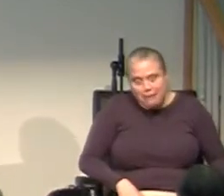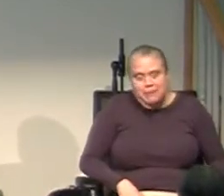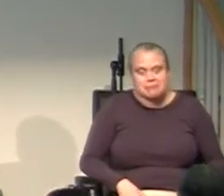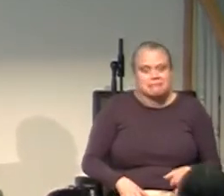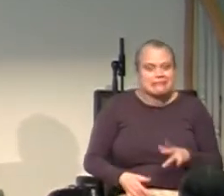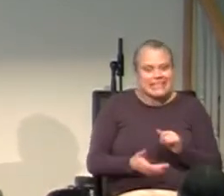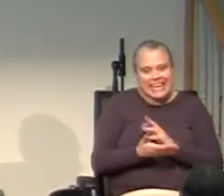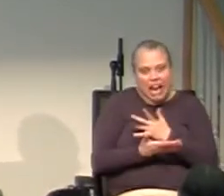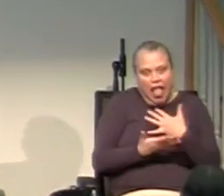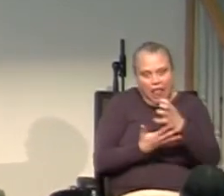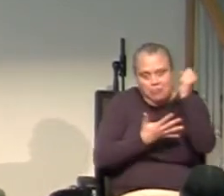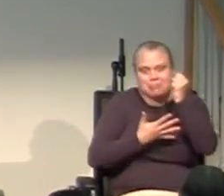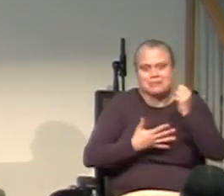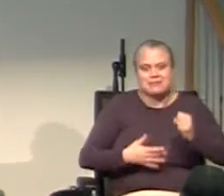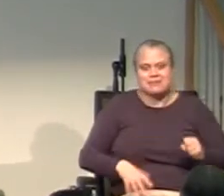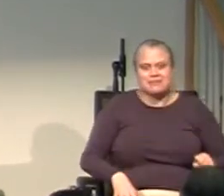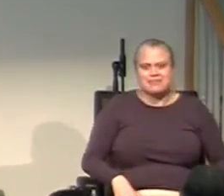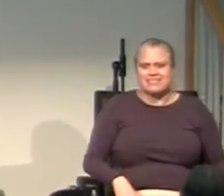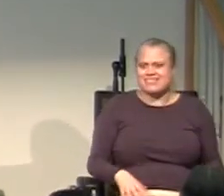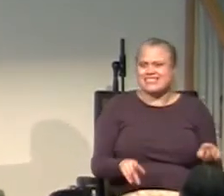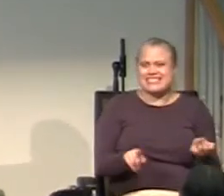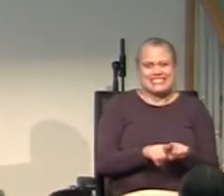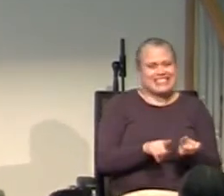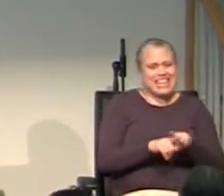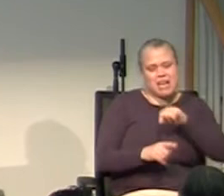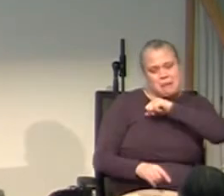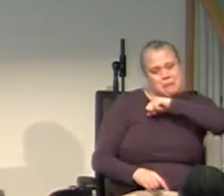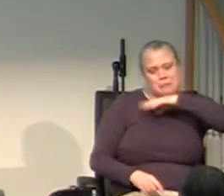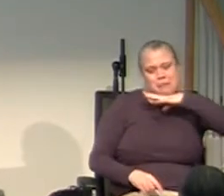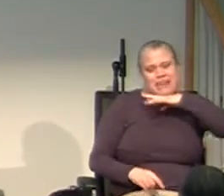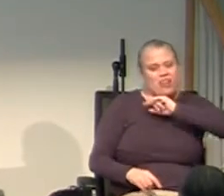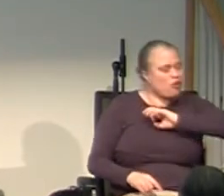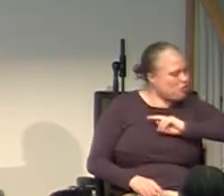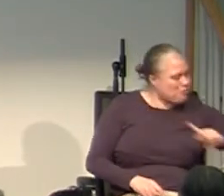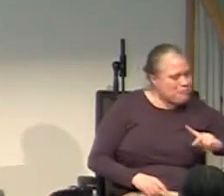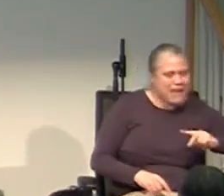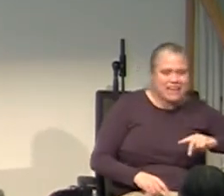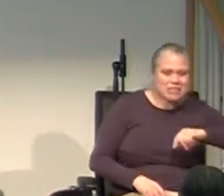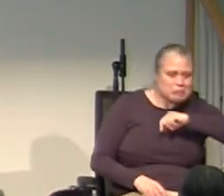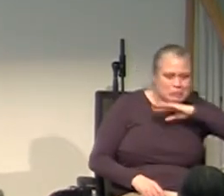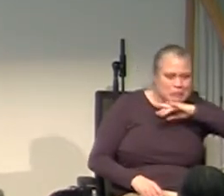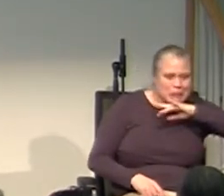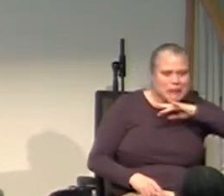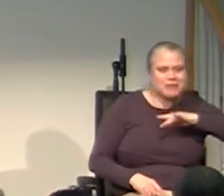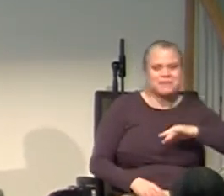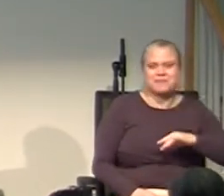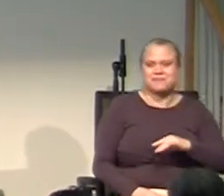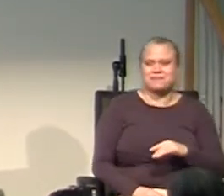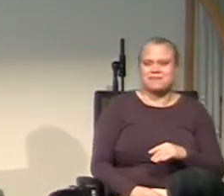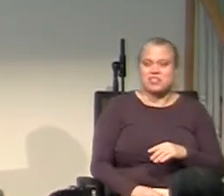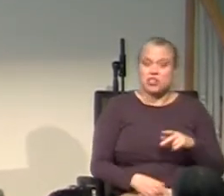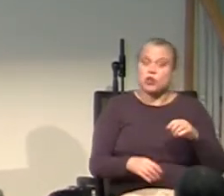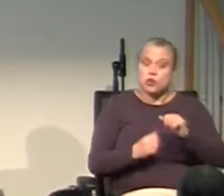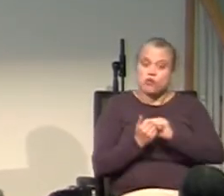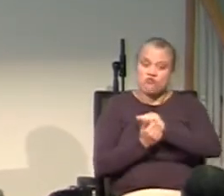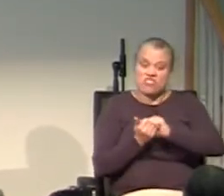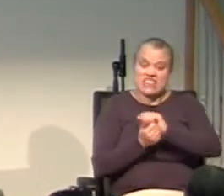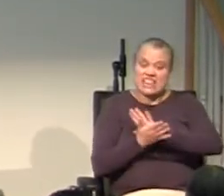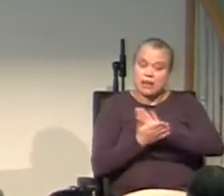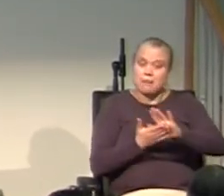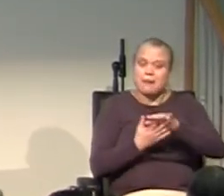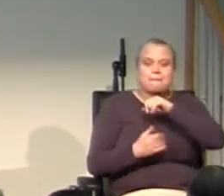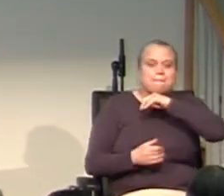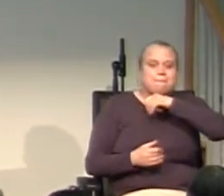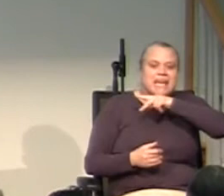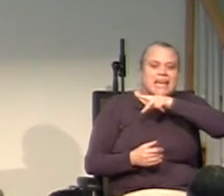Or as a sow or a pig goes back to his mud, you can scrub them up. They look really nice. But give them